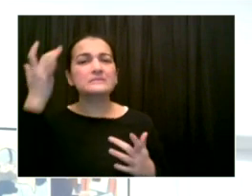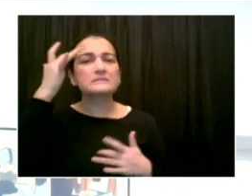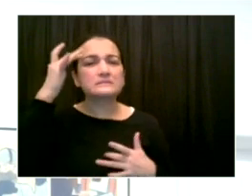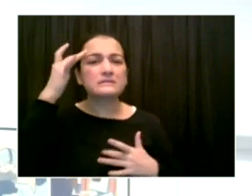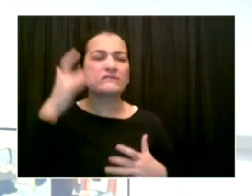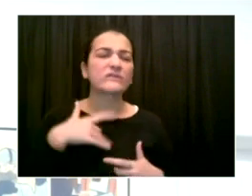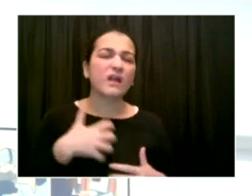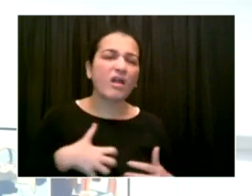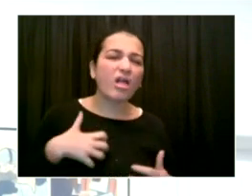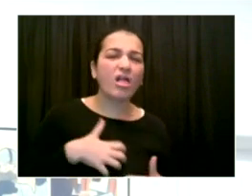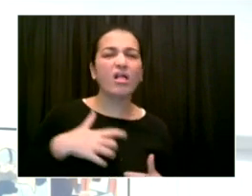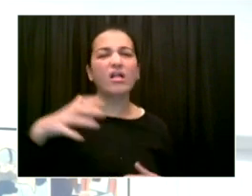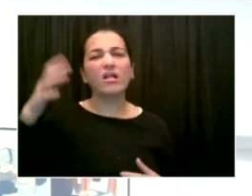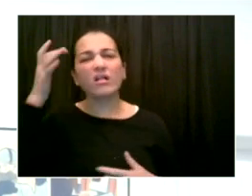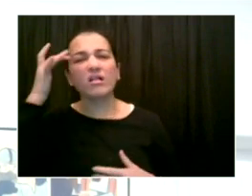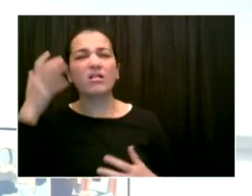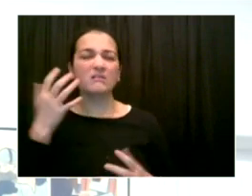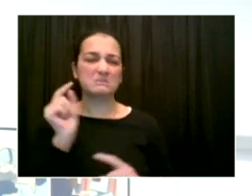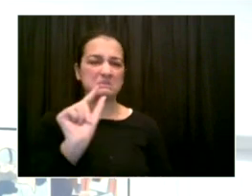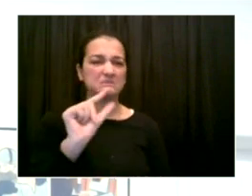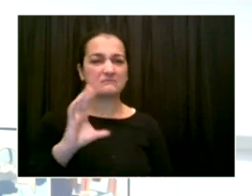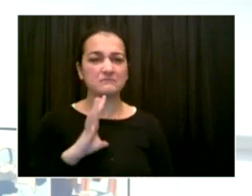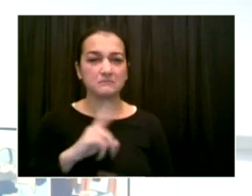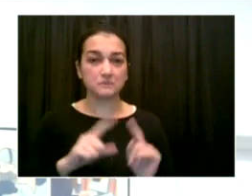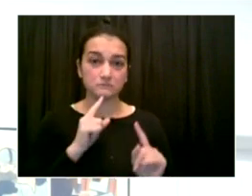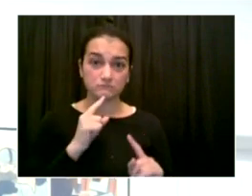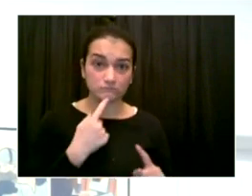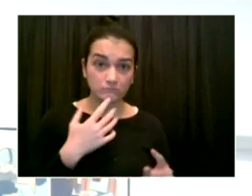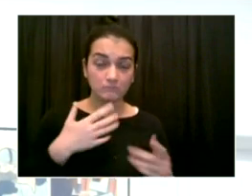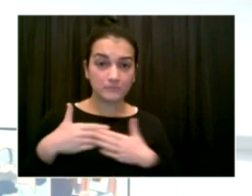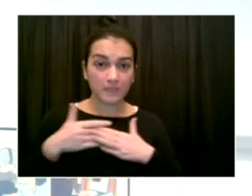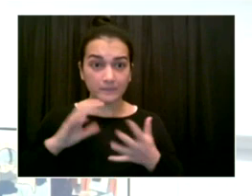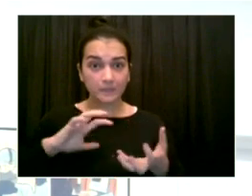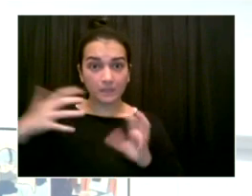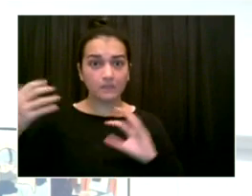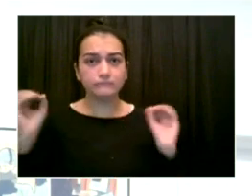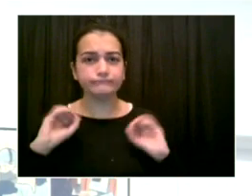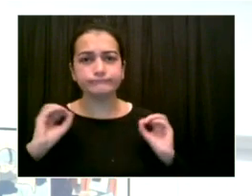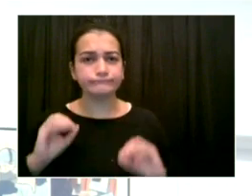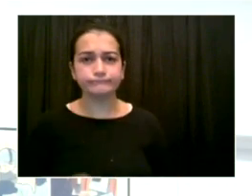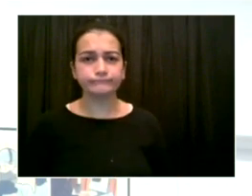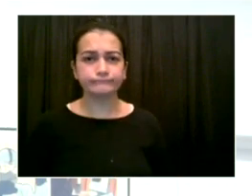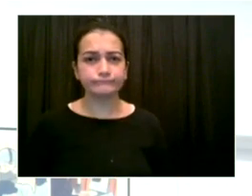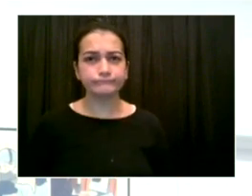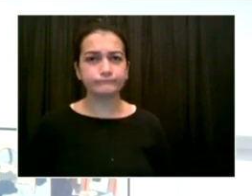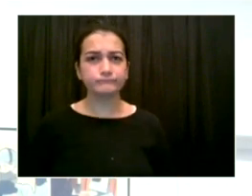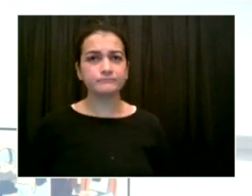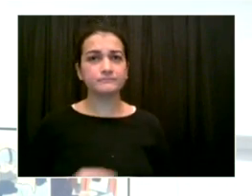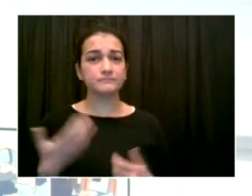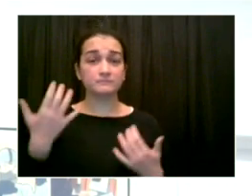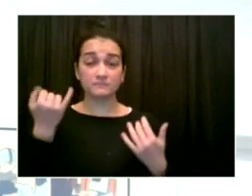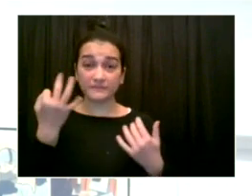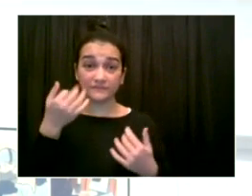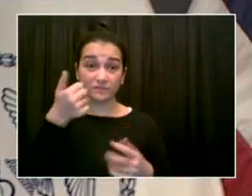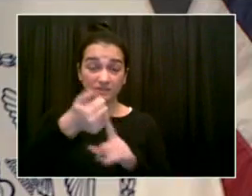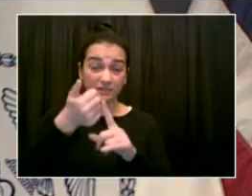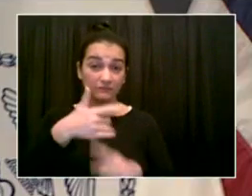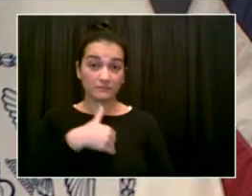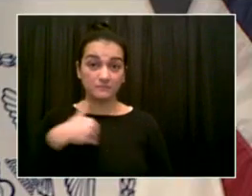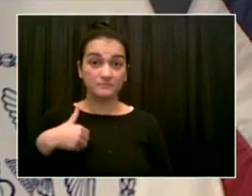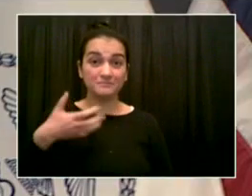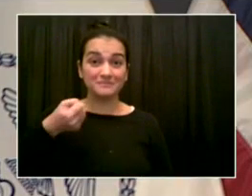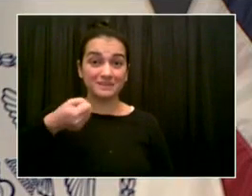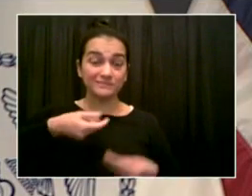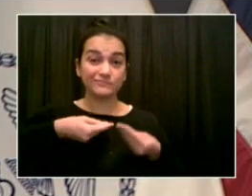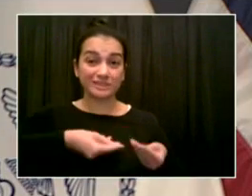vaccination for all people who are pregnant, breastfeeding, or trying to get pregnant now or in the future. Thank you so much,